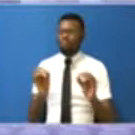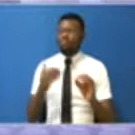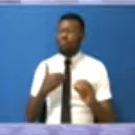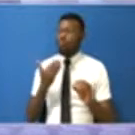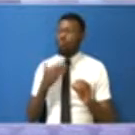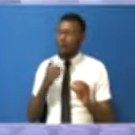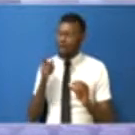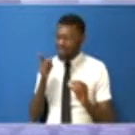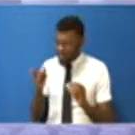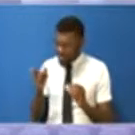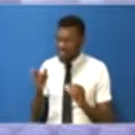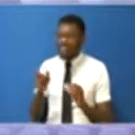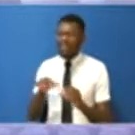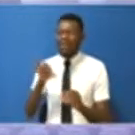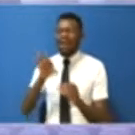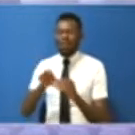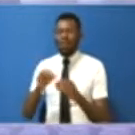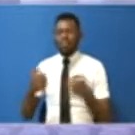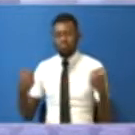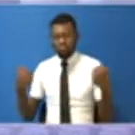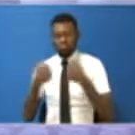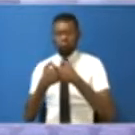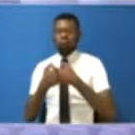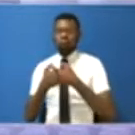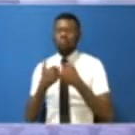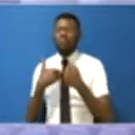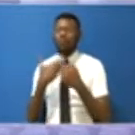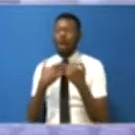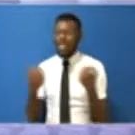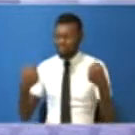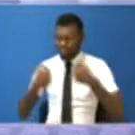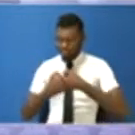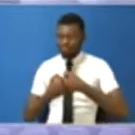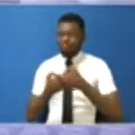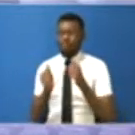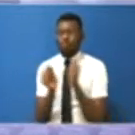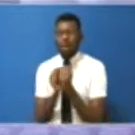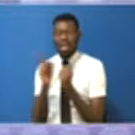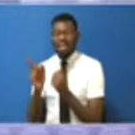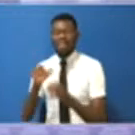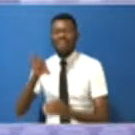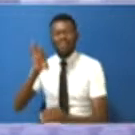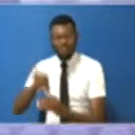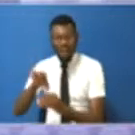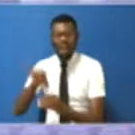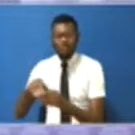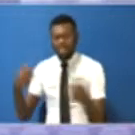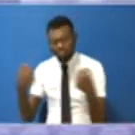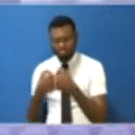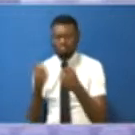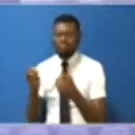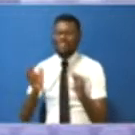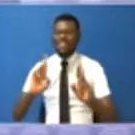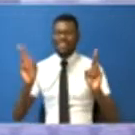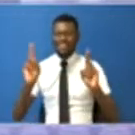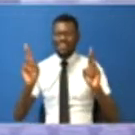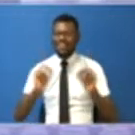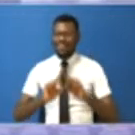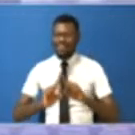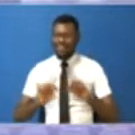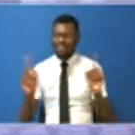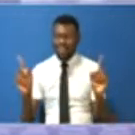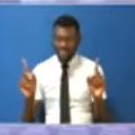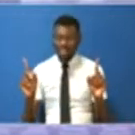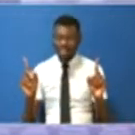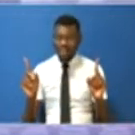ballot i want i want to meet my competitor i truly want to meet my competitor on the ballot but